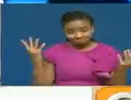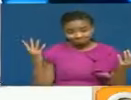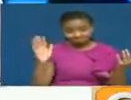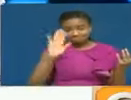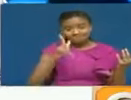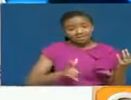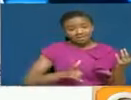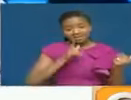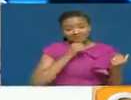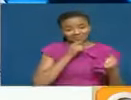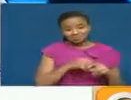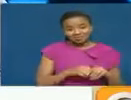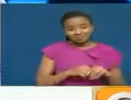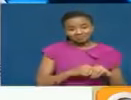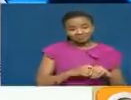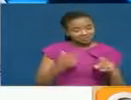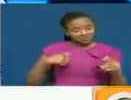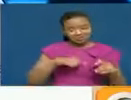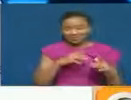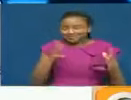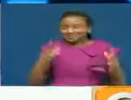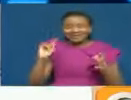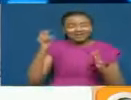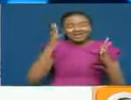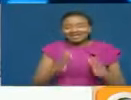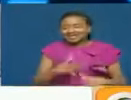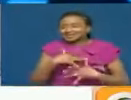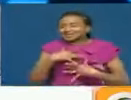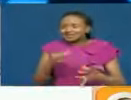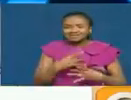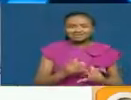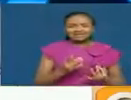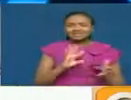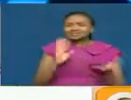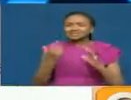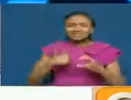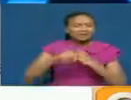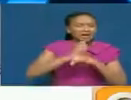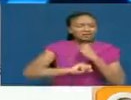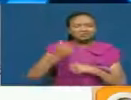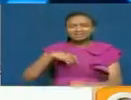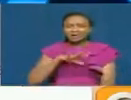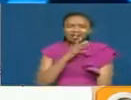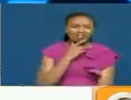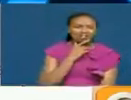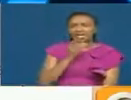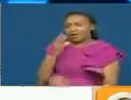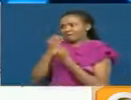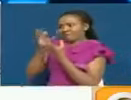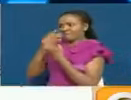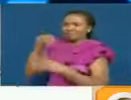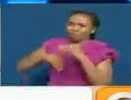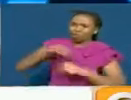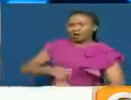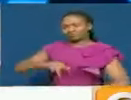Ladies and gentlemen, we are an interesting people with peculiar habits, someone once said. We love talking about corruption.